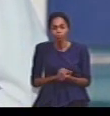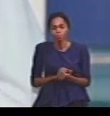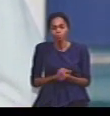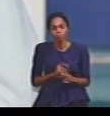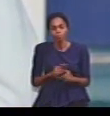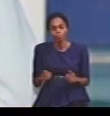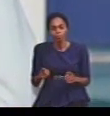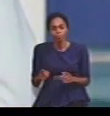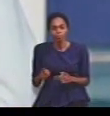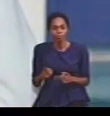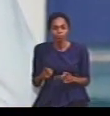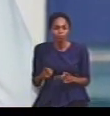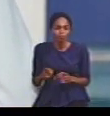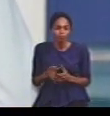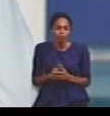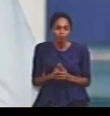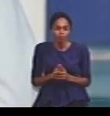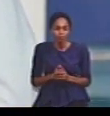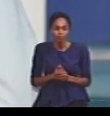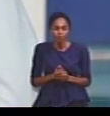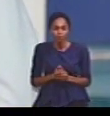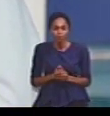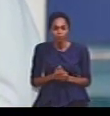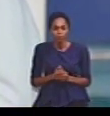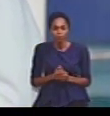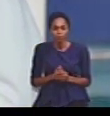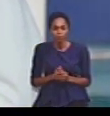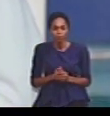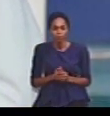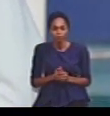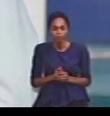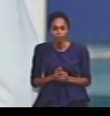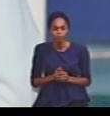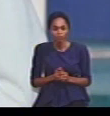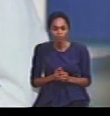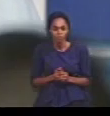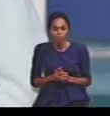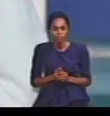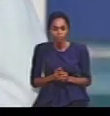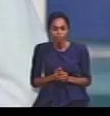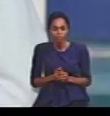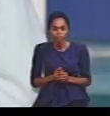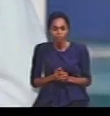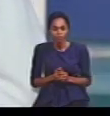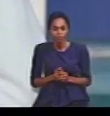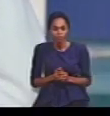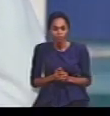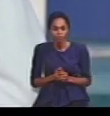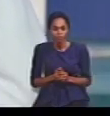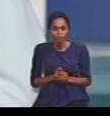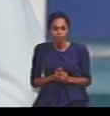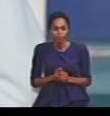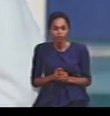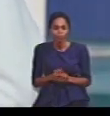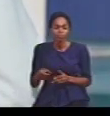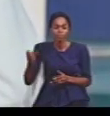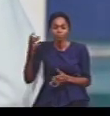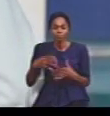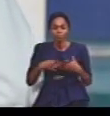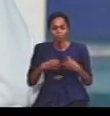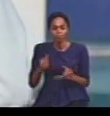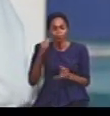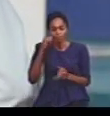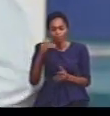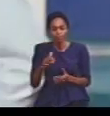Unfortunately, there is no medical parameter that can ascertain headache. Only her can tell us what she's feeling. Yes, thank you.